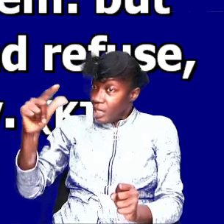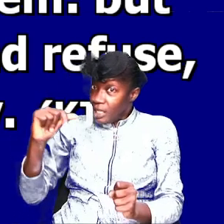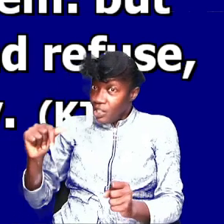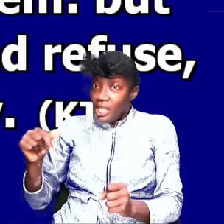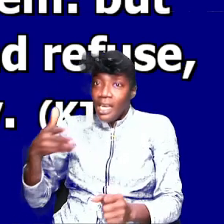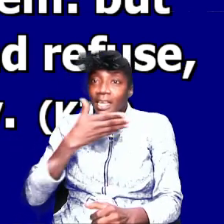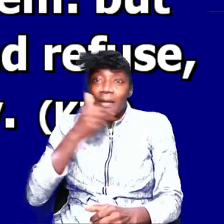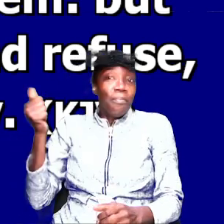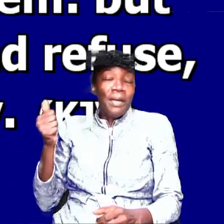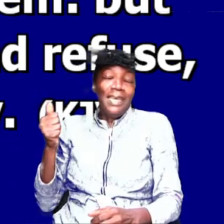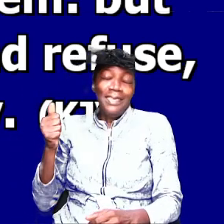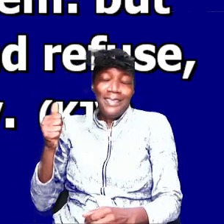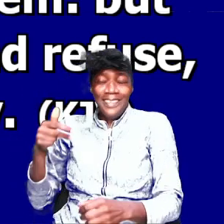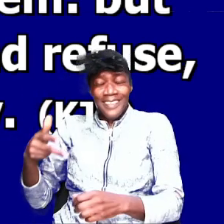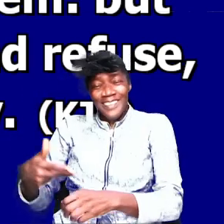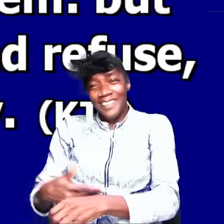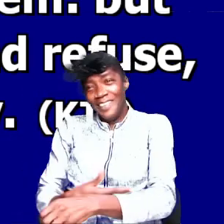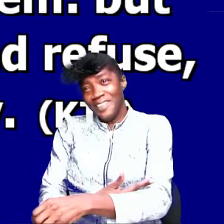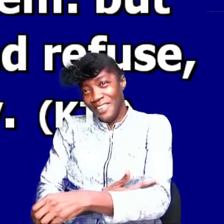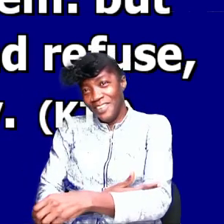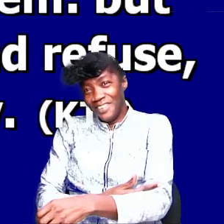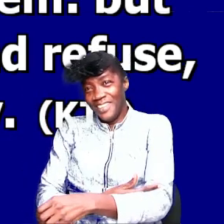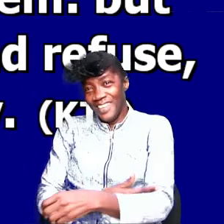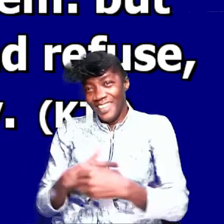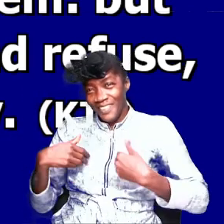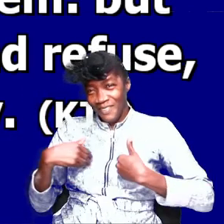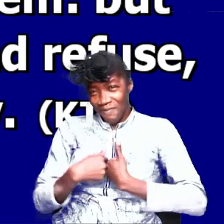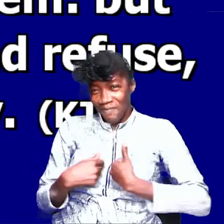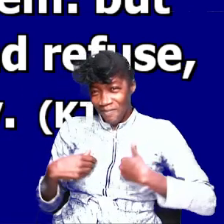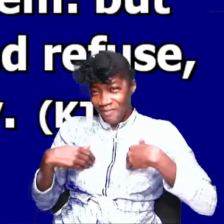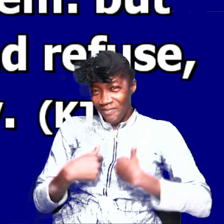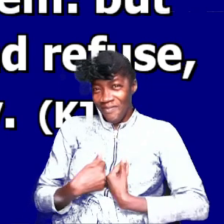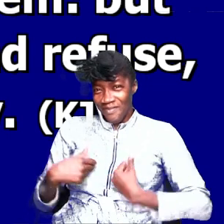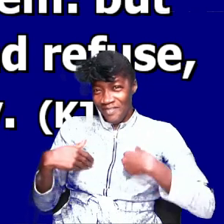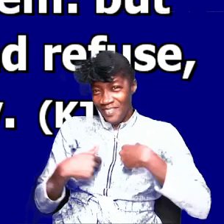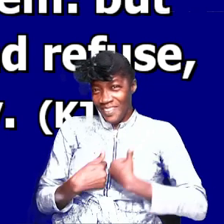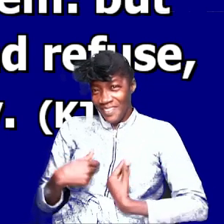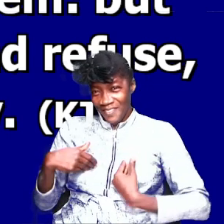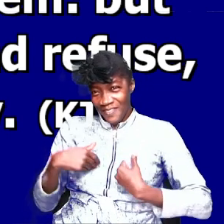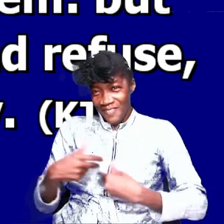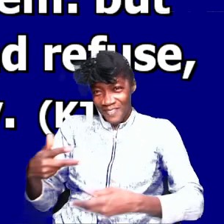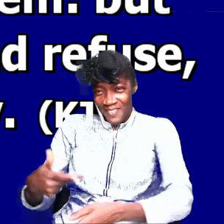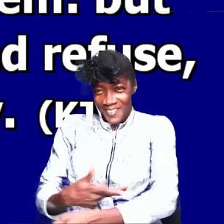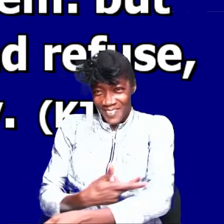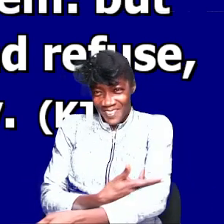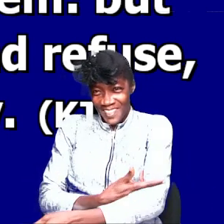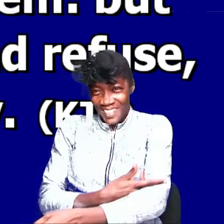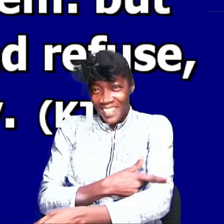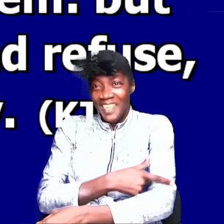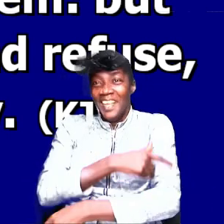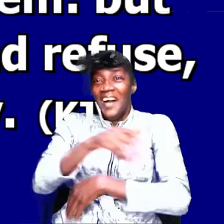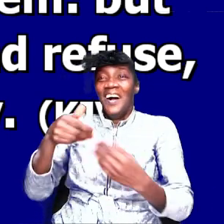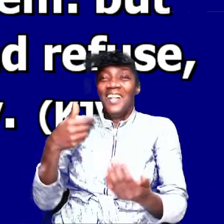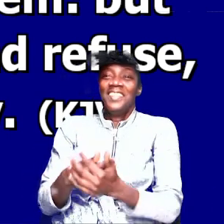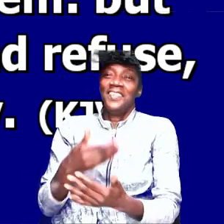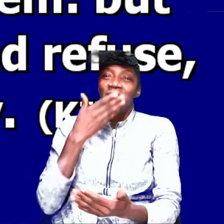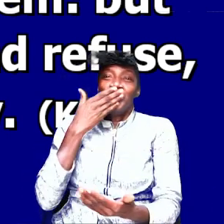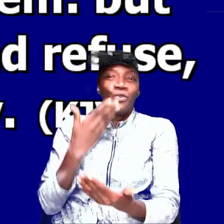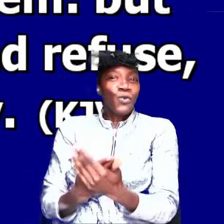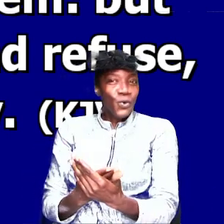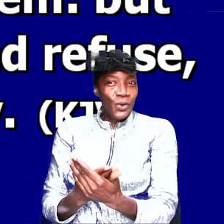sheep, and of the oxen, and of the fatlings, and the lambs, and all that was